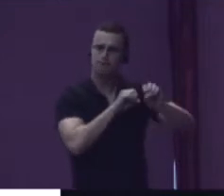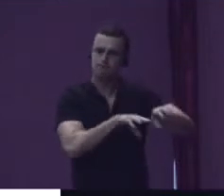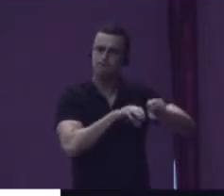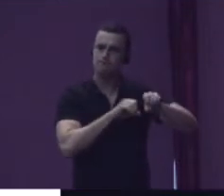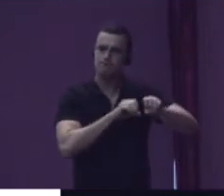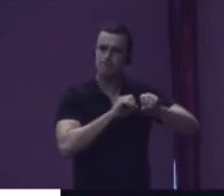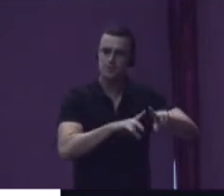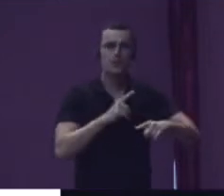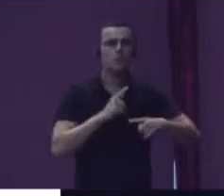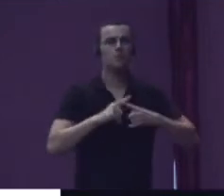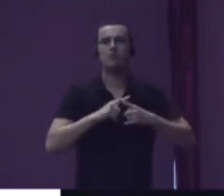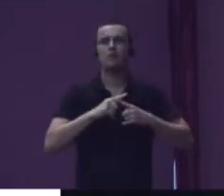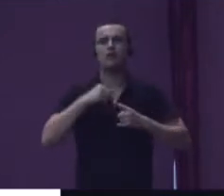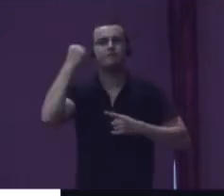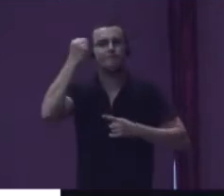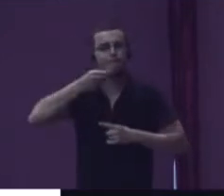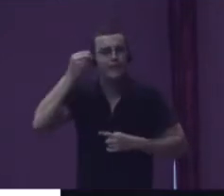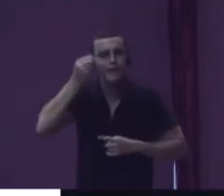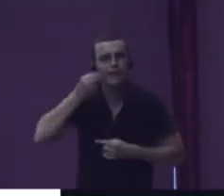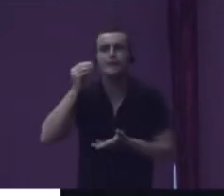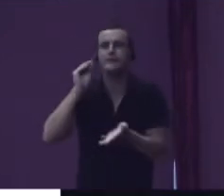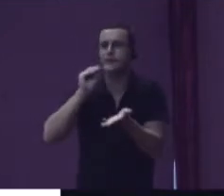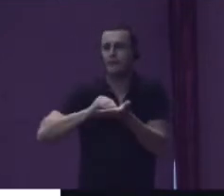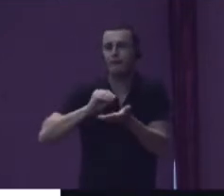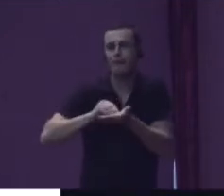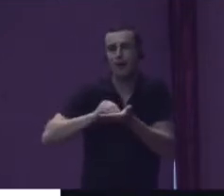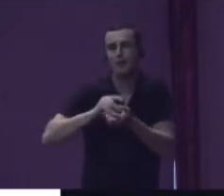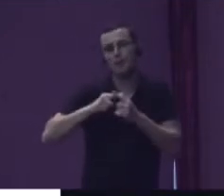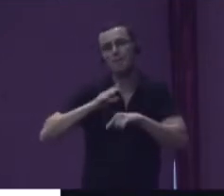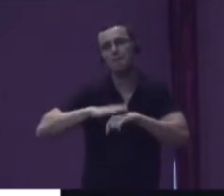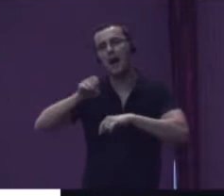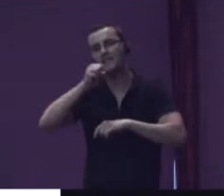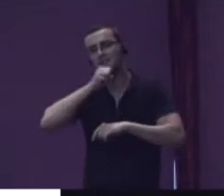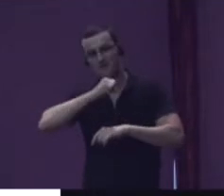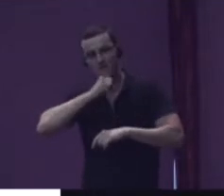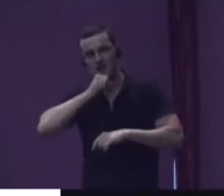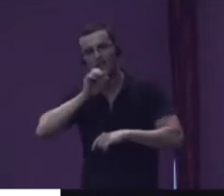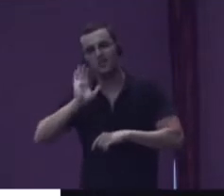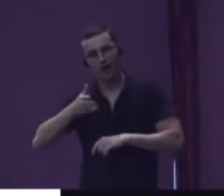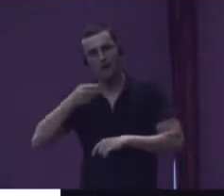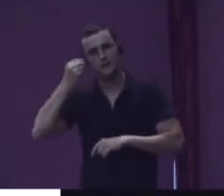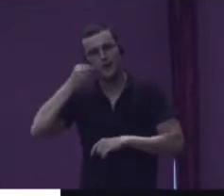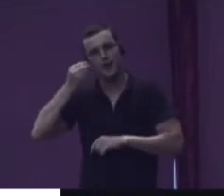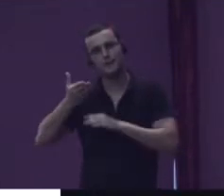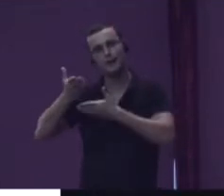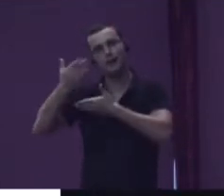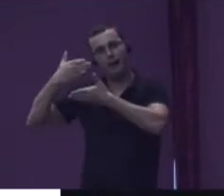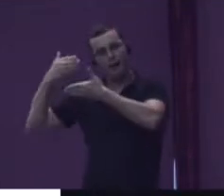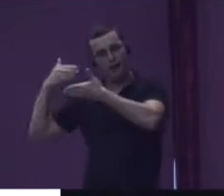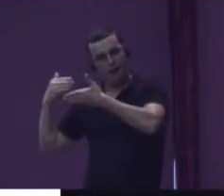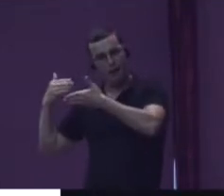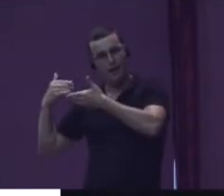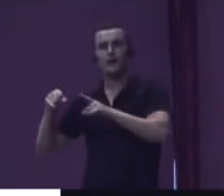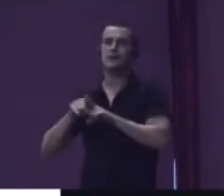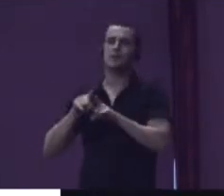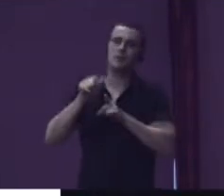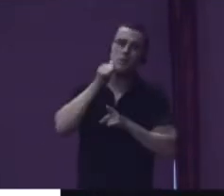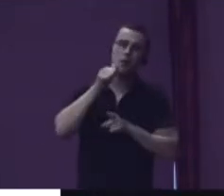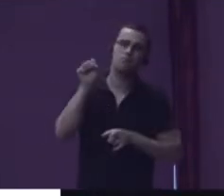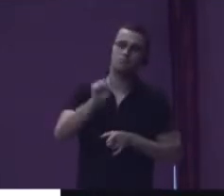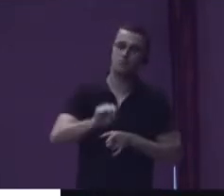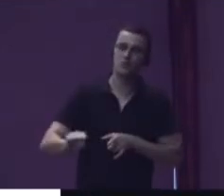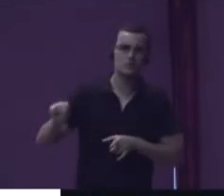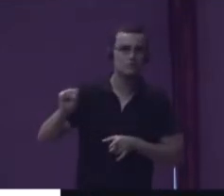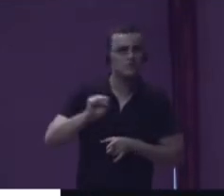younger women also are not married or single, don't have children. But they give them